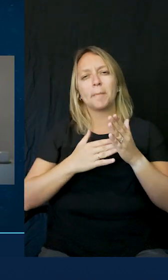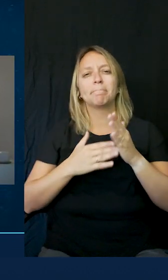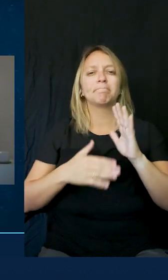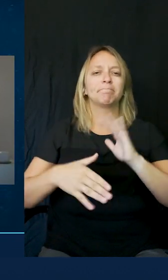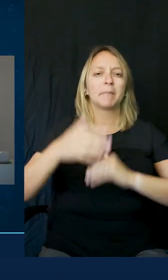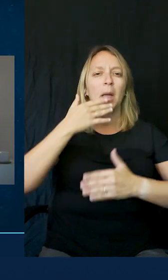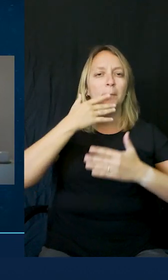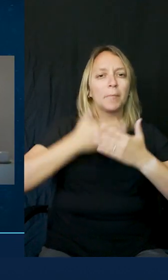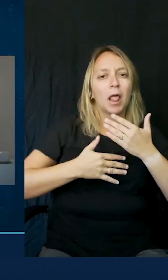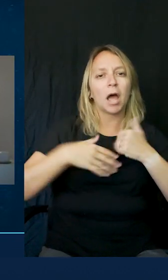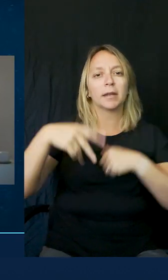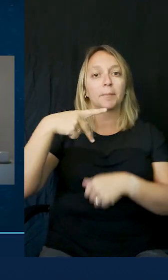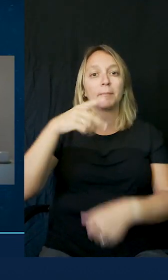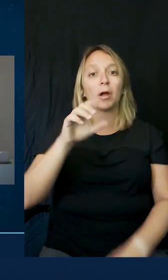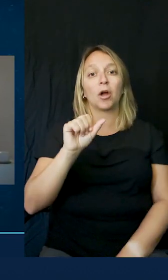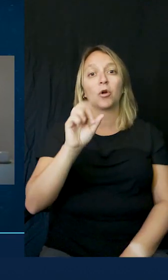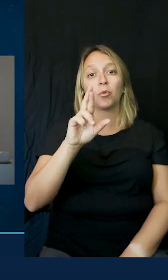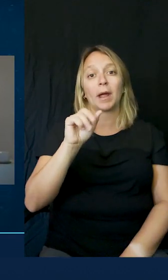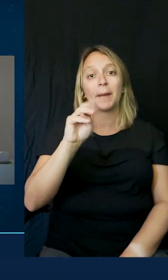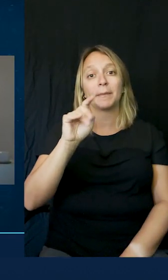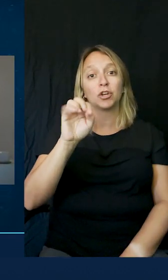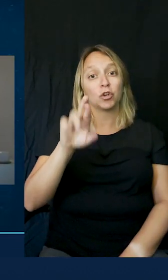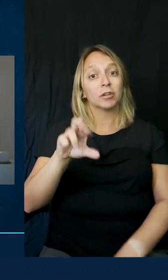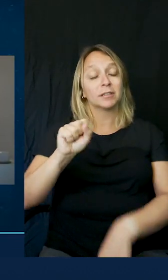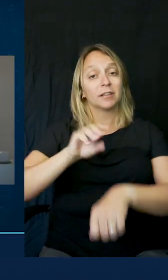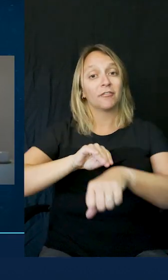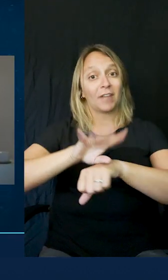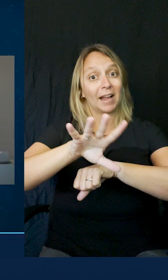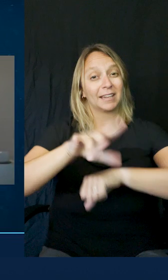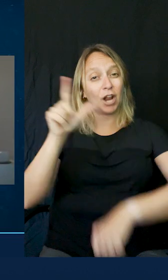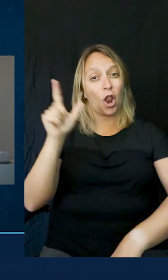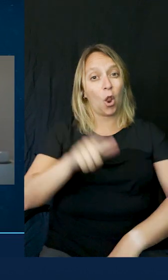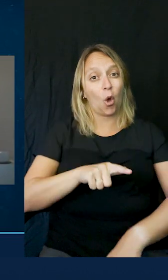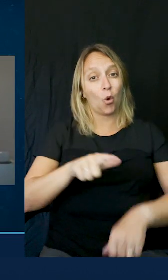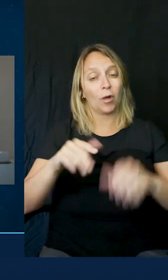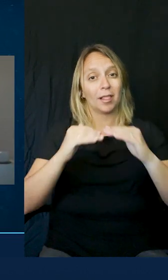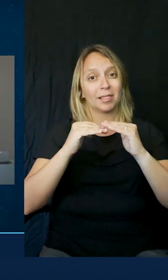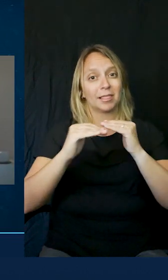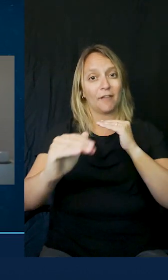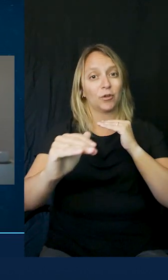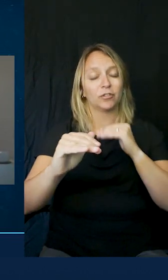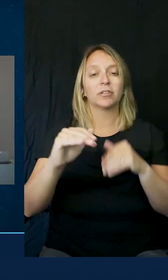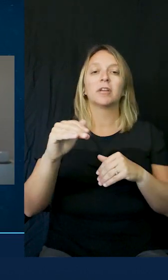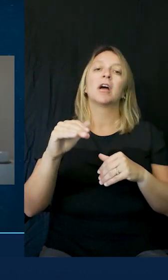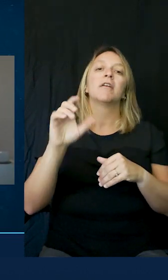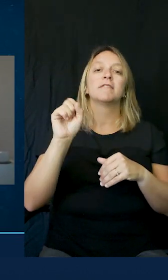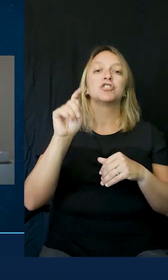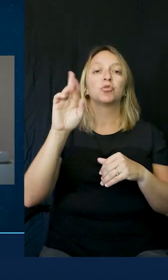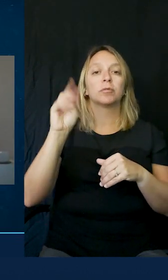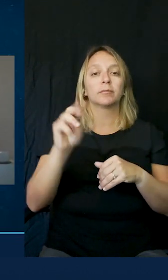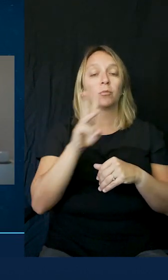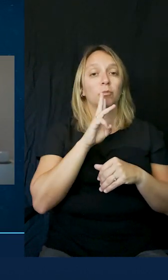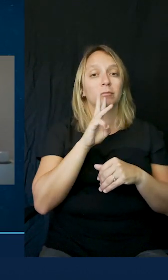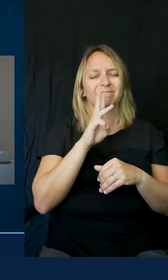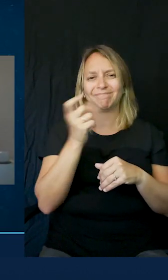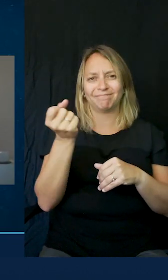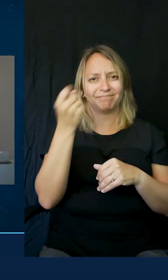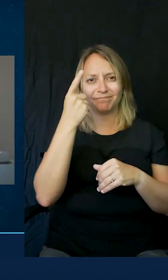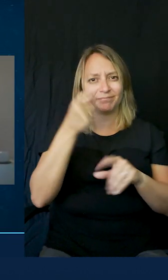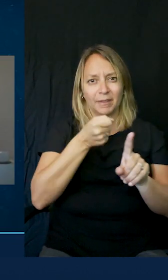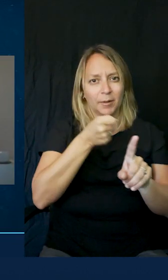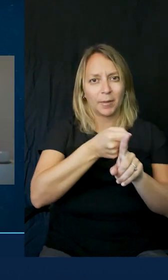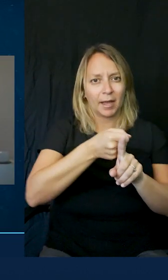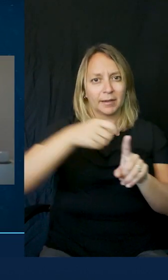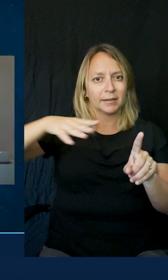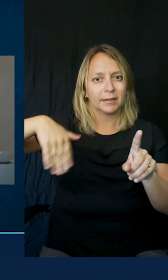that are affected at low levels of stormwater. So we don't really understand what the impacts of